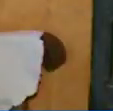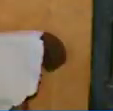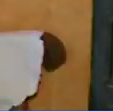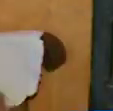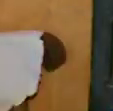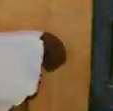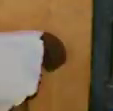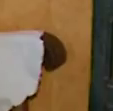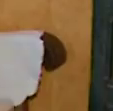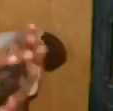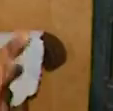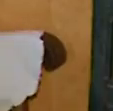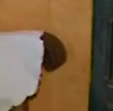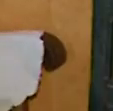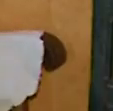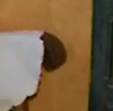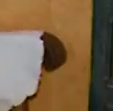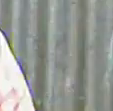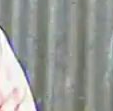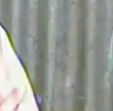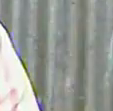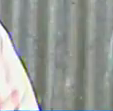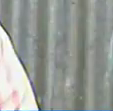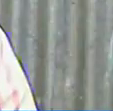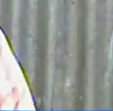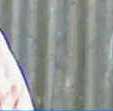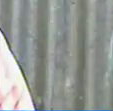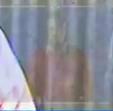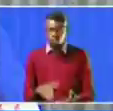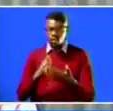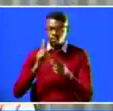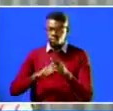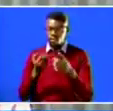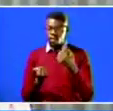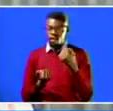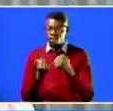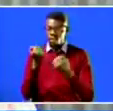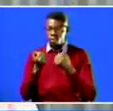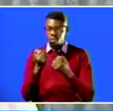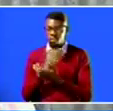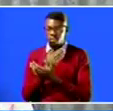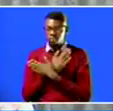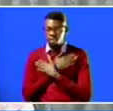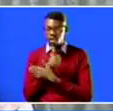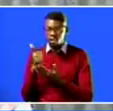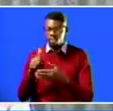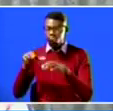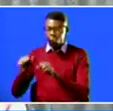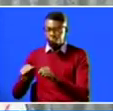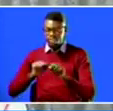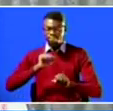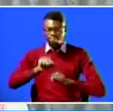as I cycled. I followed her around a lot. Zingine anachukua basikeli za wenyewe kidogo, anatembea